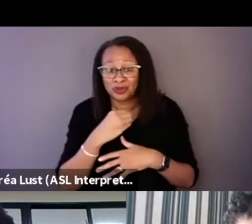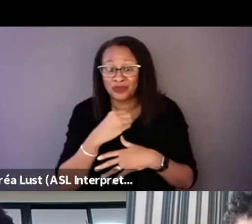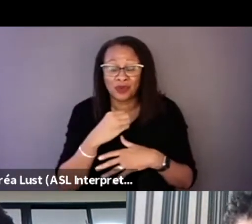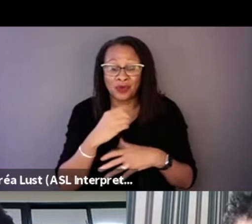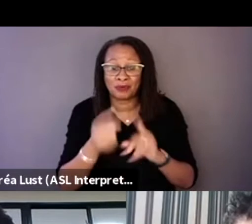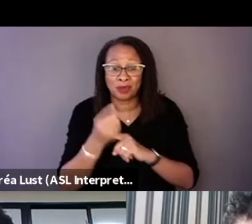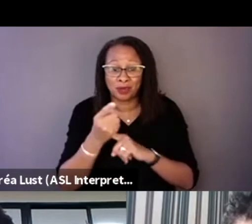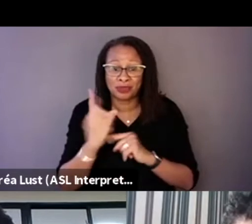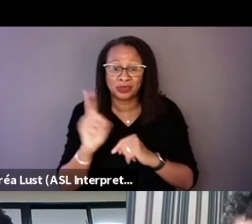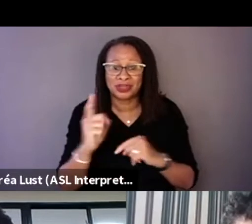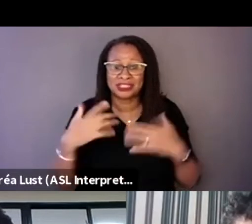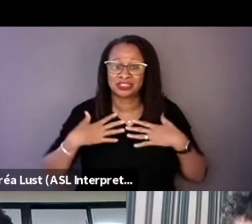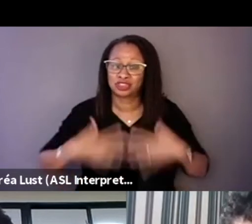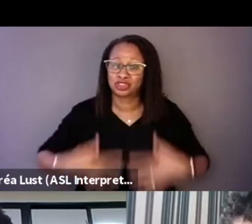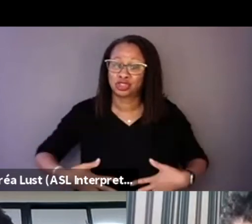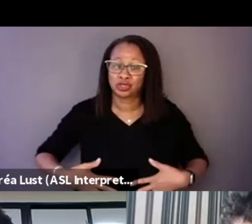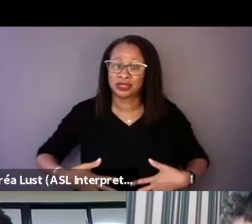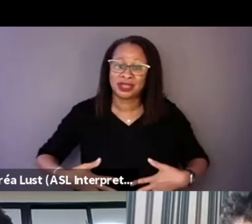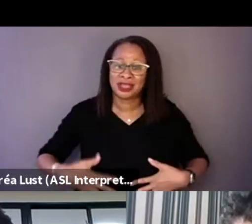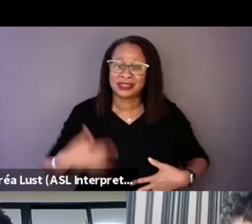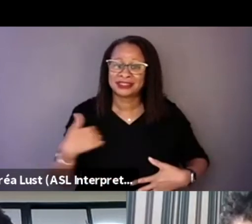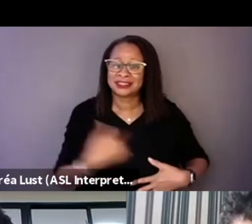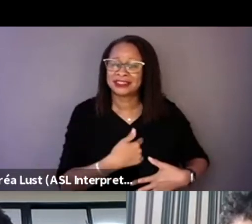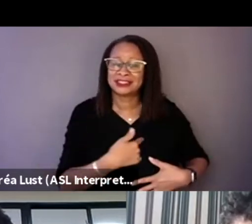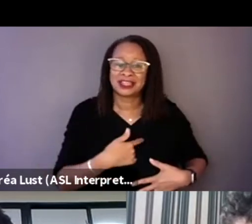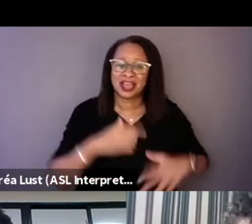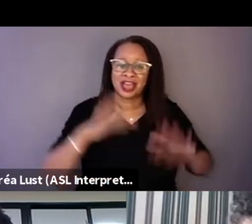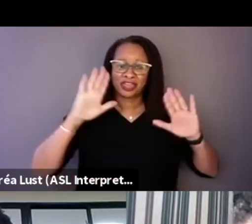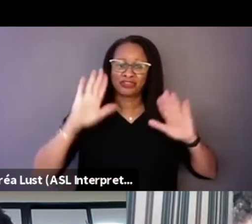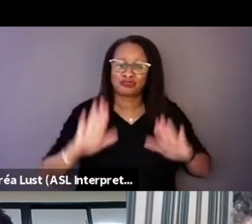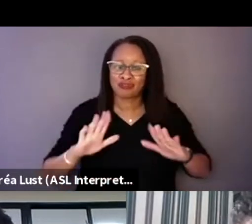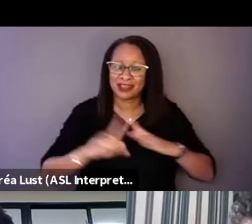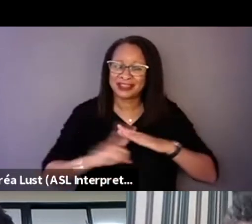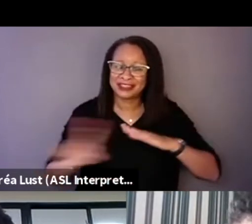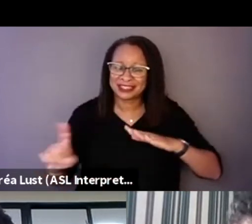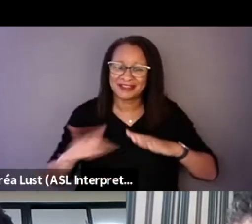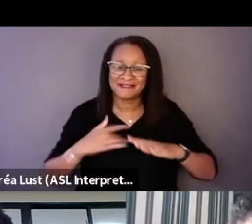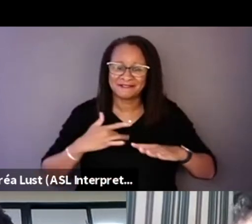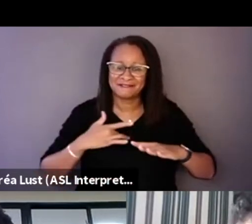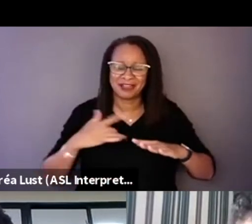he's wearing that shirt for The Great Escape, which just felt so resonant for a